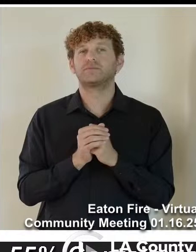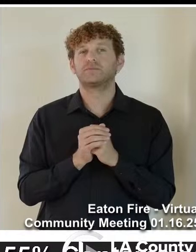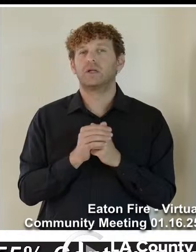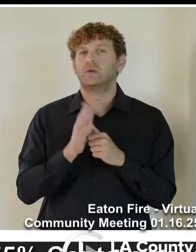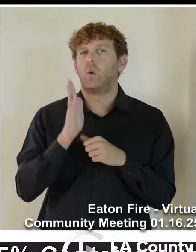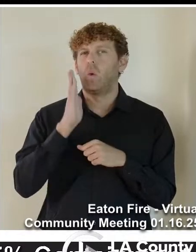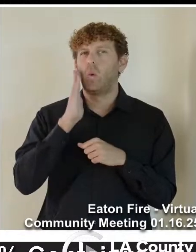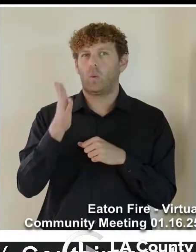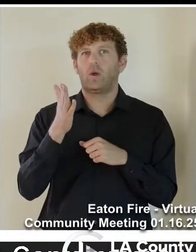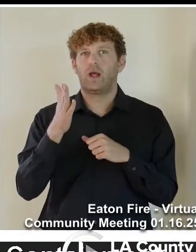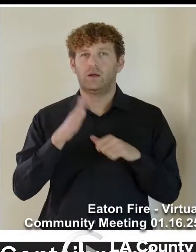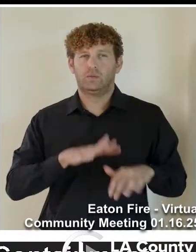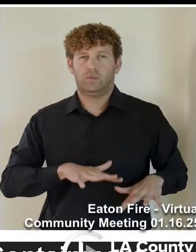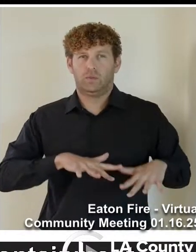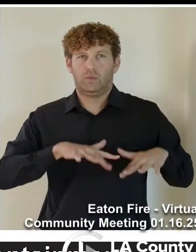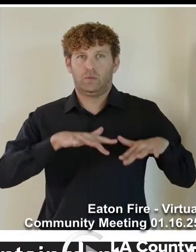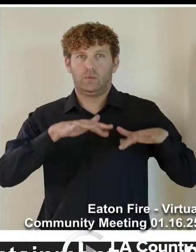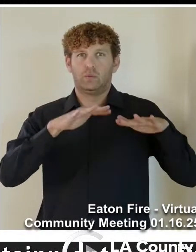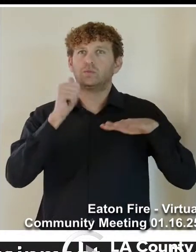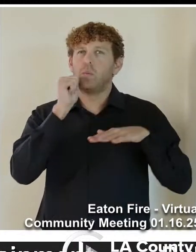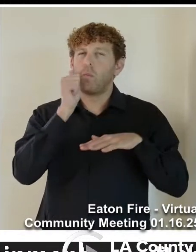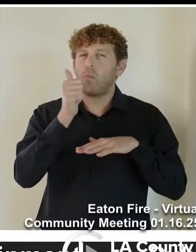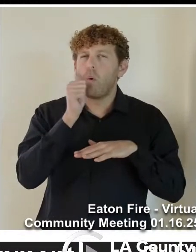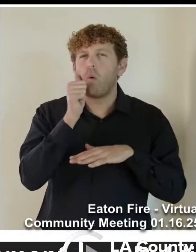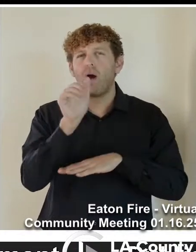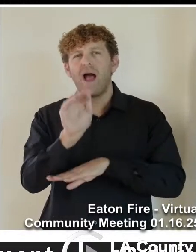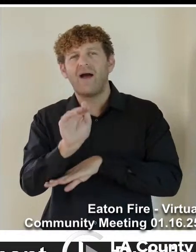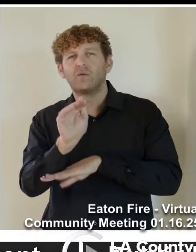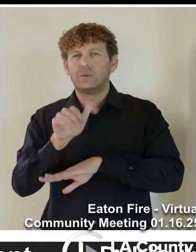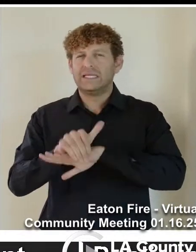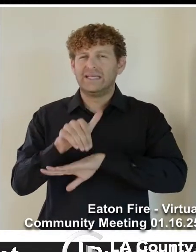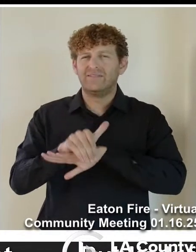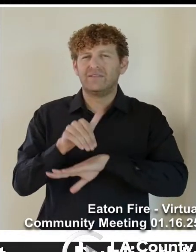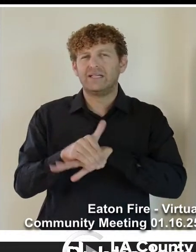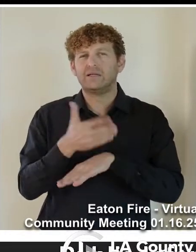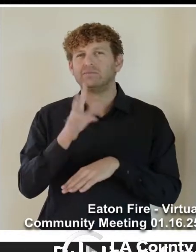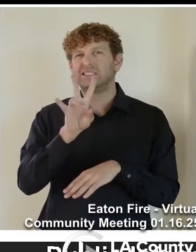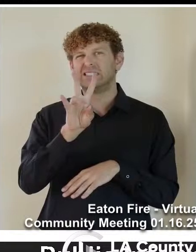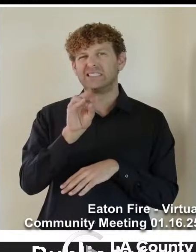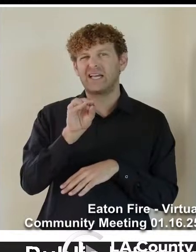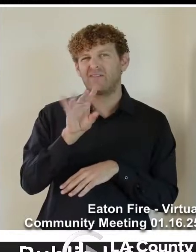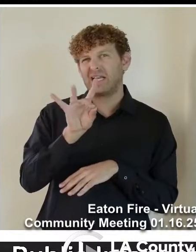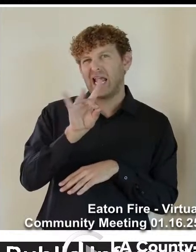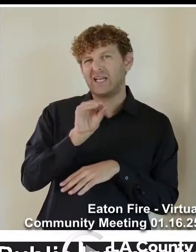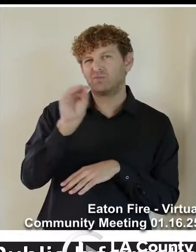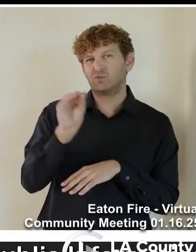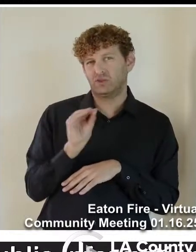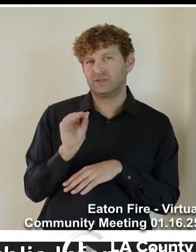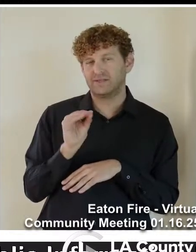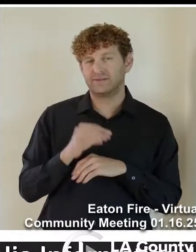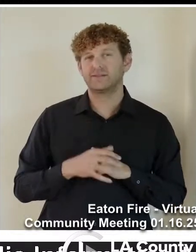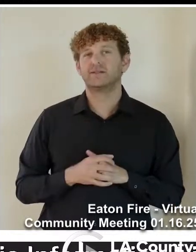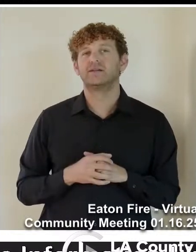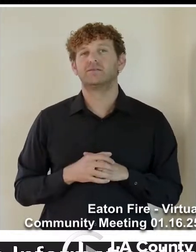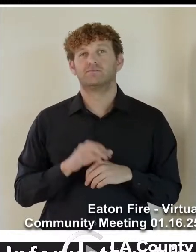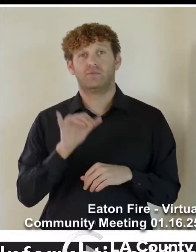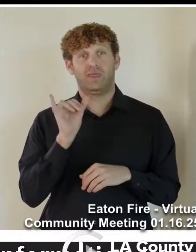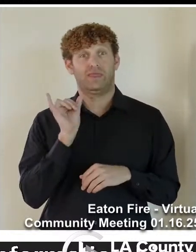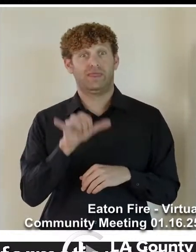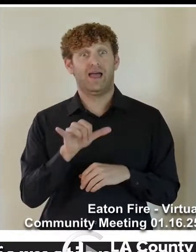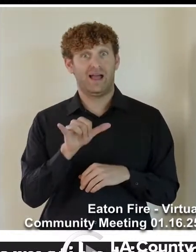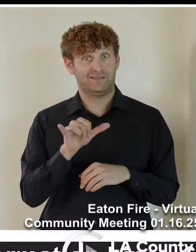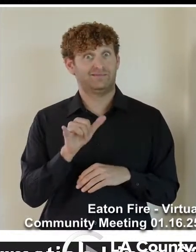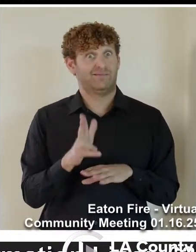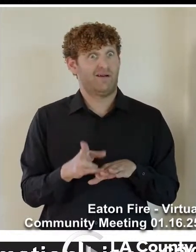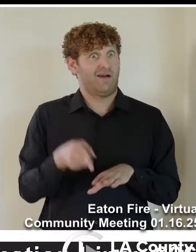into Friday evening by up to around 70 to 80% at the lower elevations, which is by far the highest humidity that